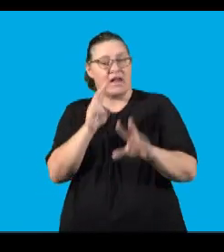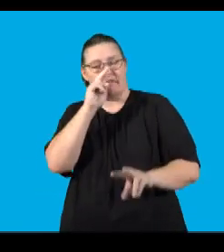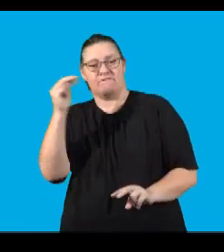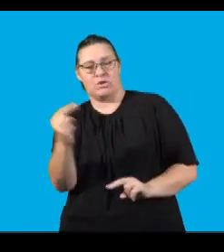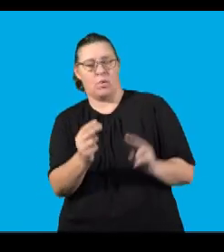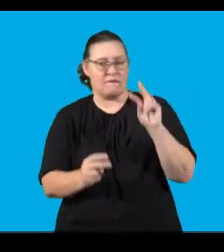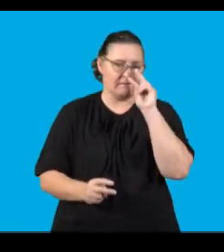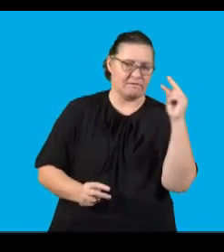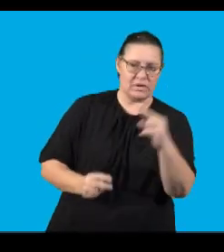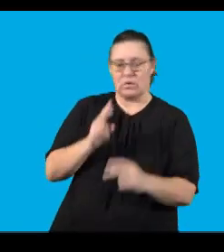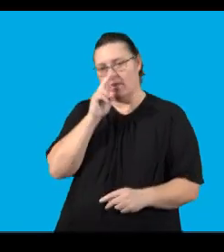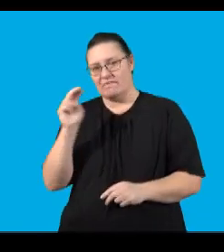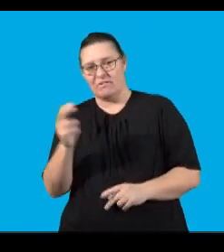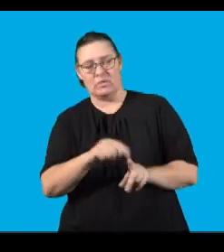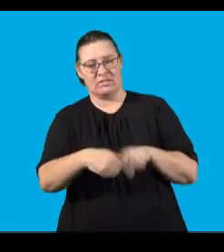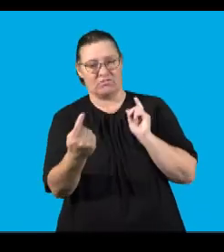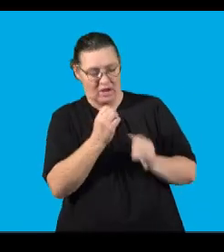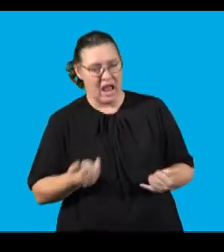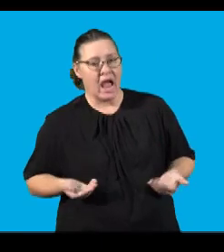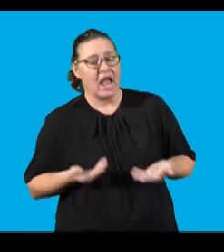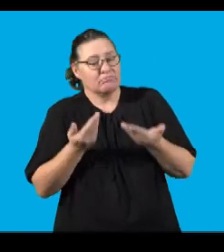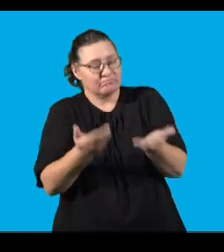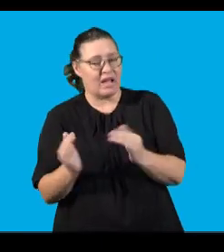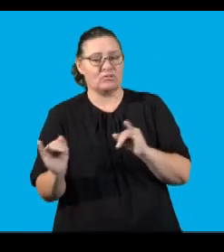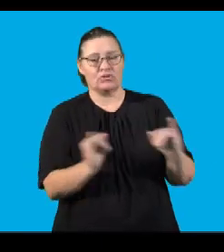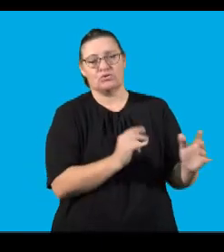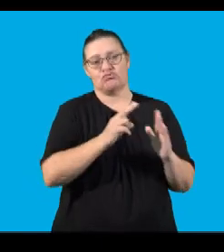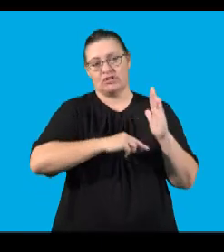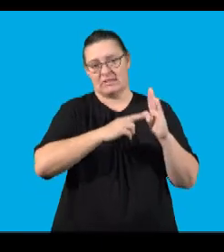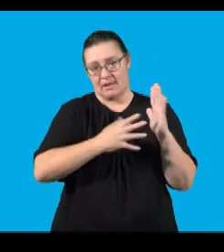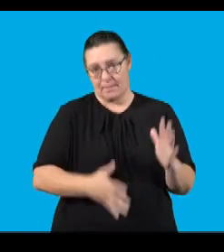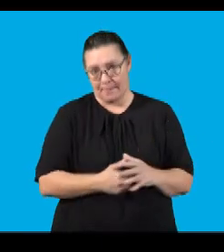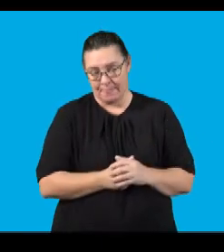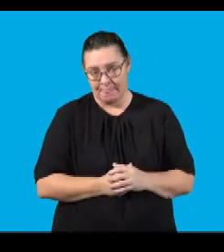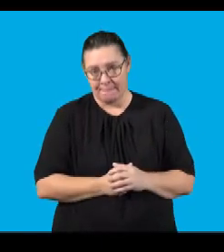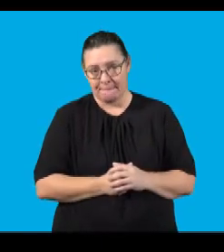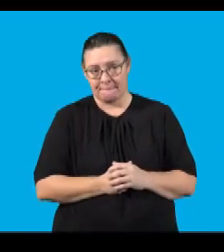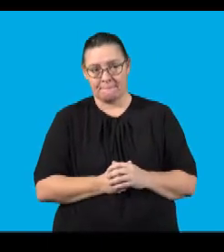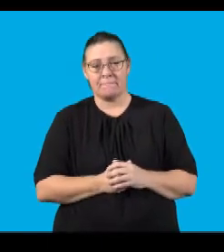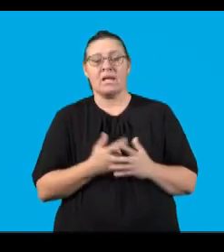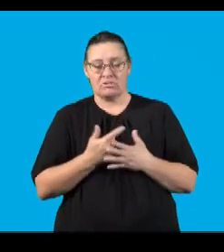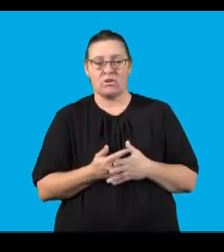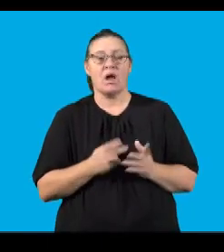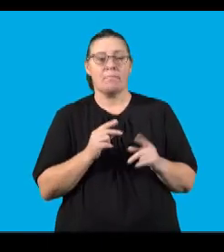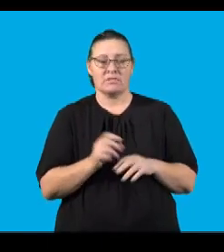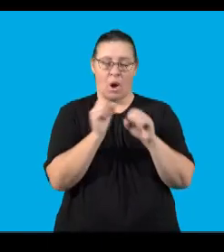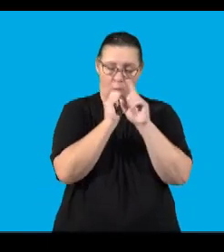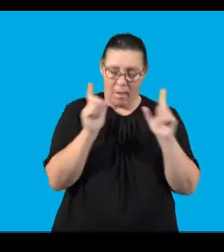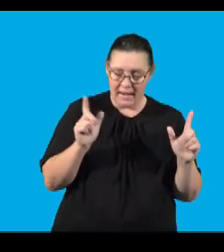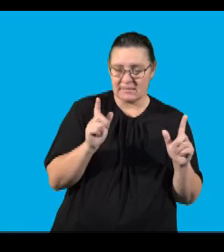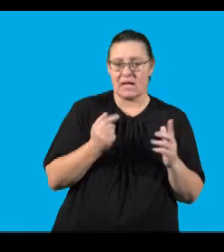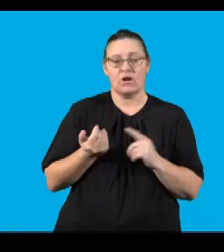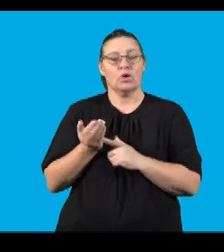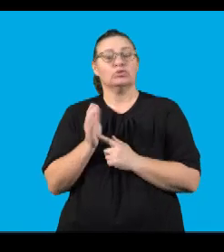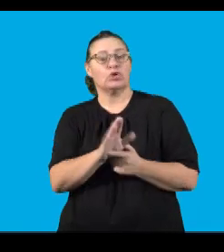different views, and he introduces this to the writer, or to the reader, sorry. The rhetorical questions again raise